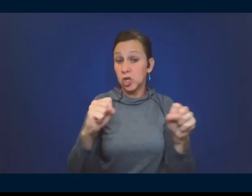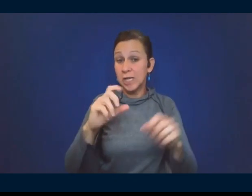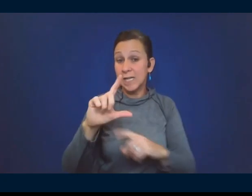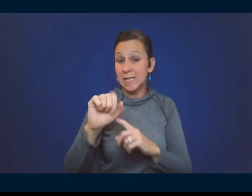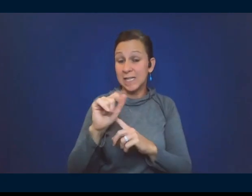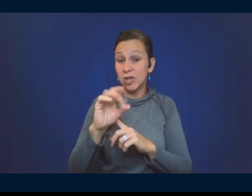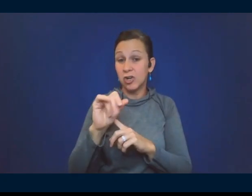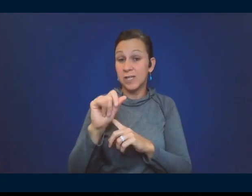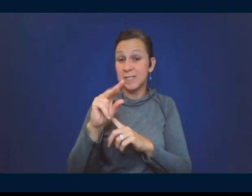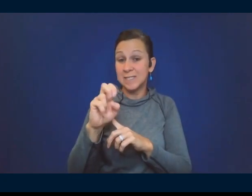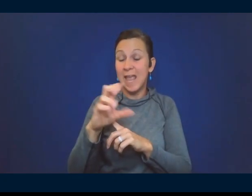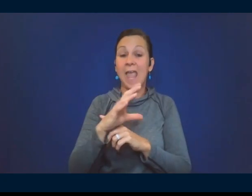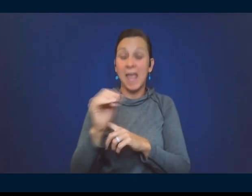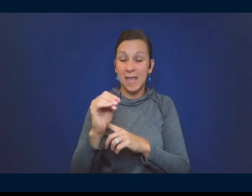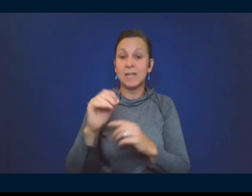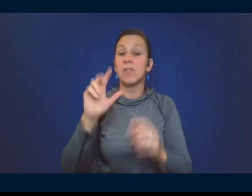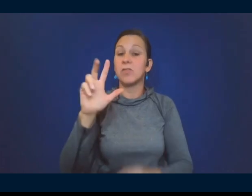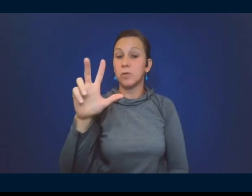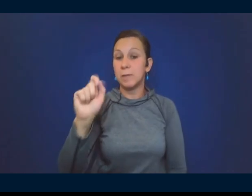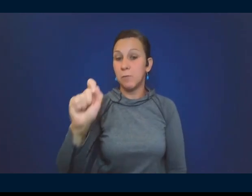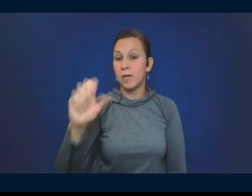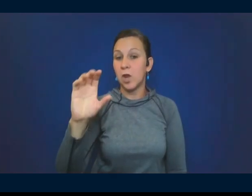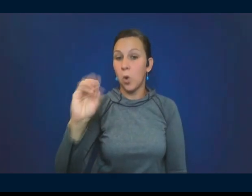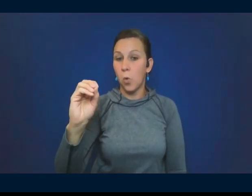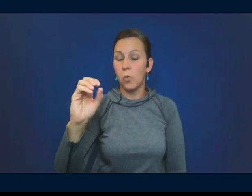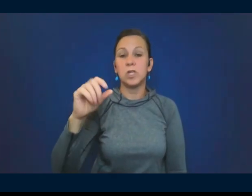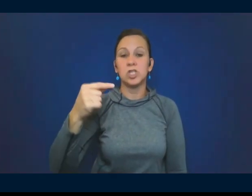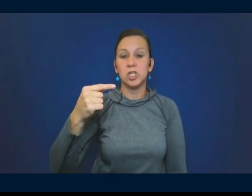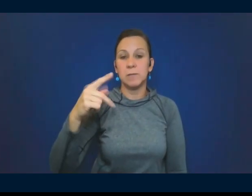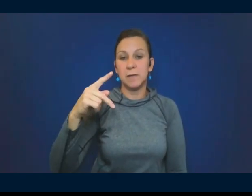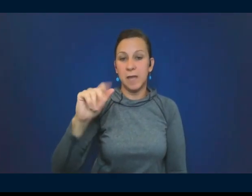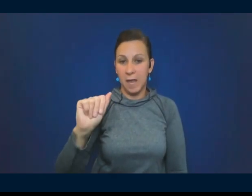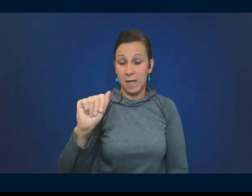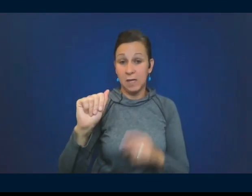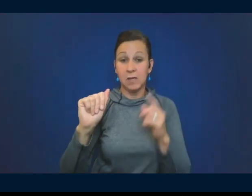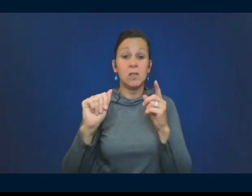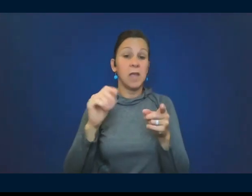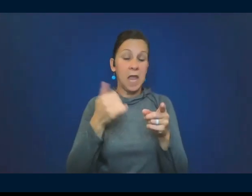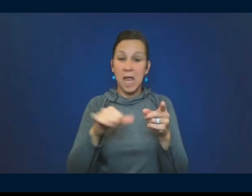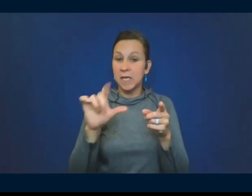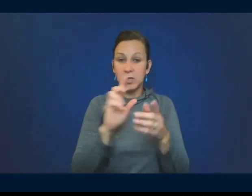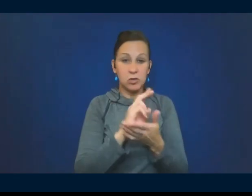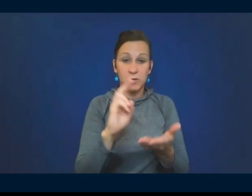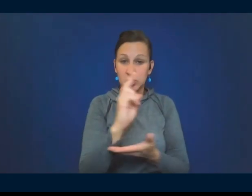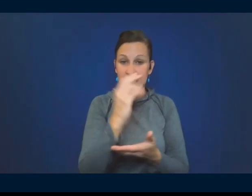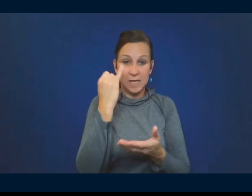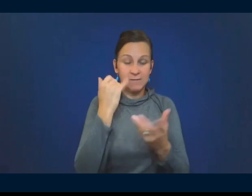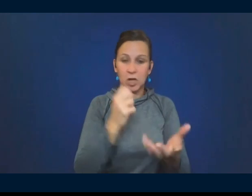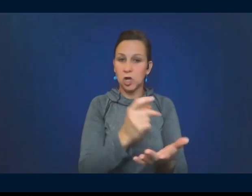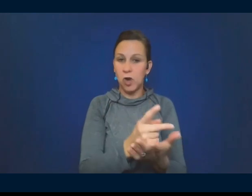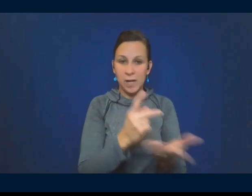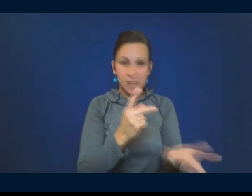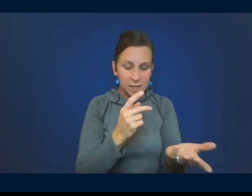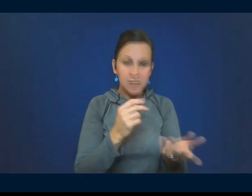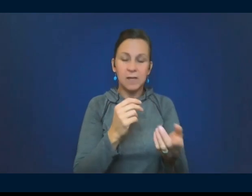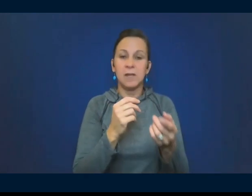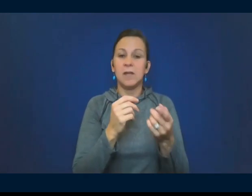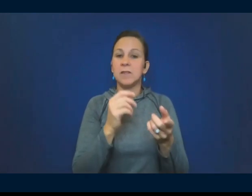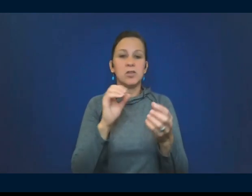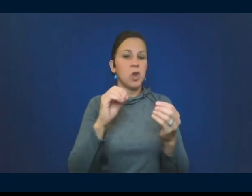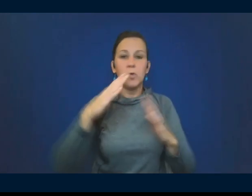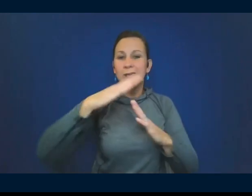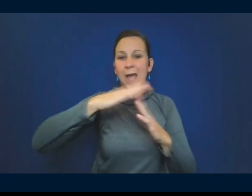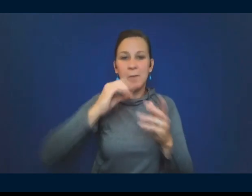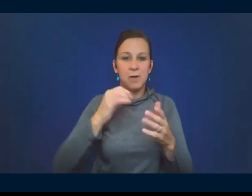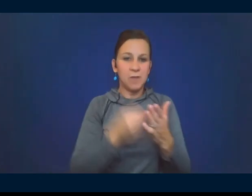3.0 GPA. You can attend any university that's US accredited, and like I said, there's no cap on tuition funding. We fund any